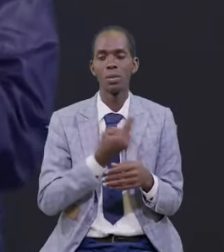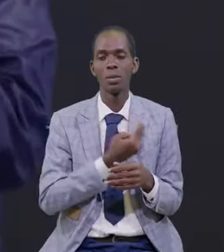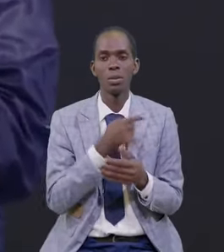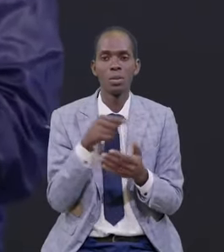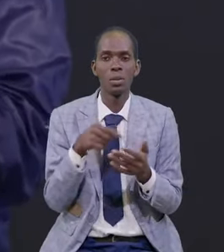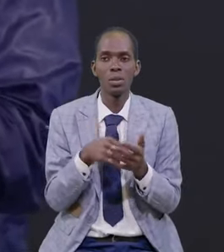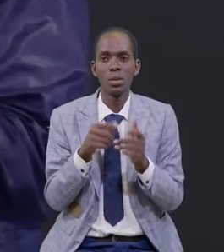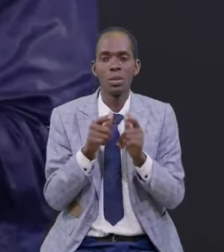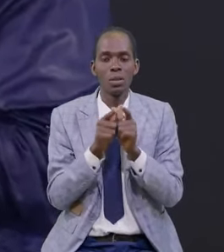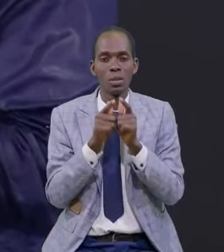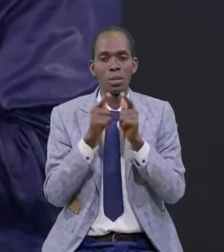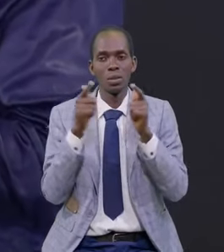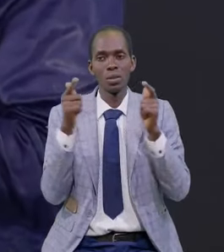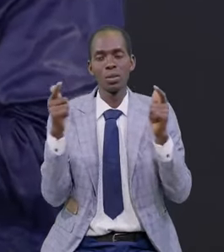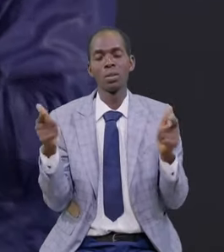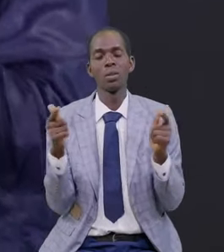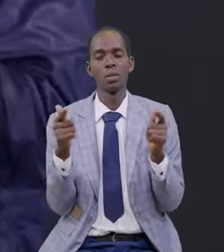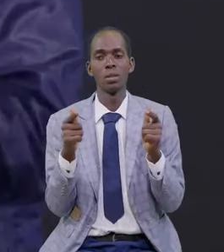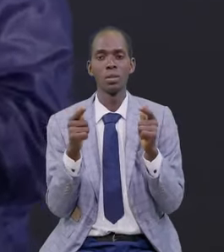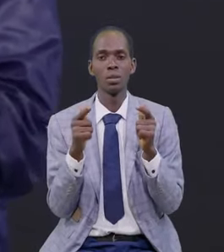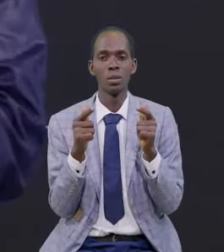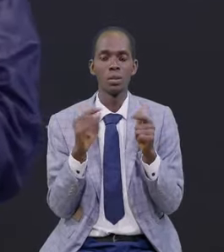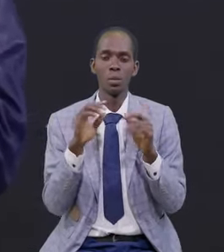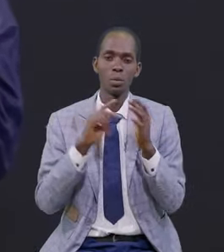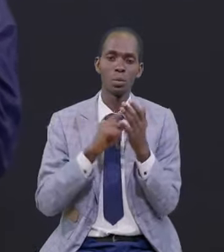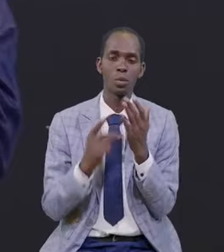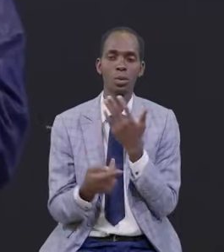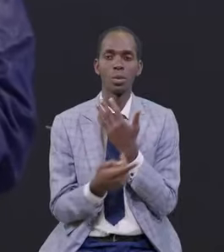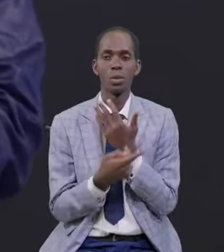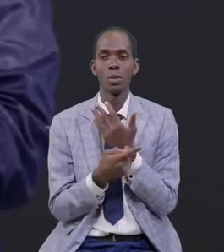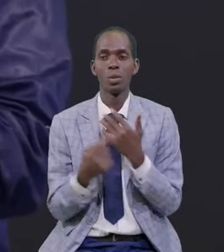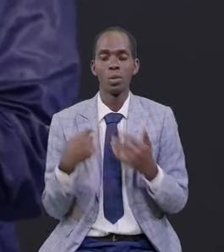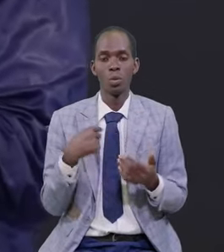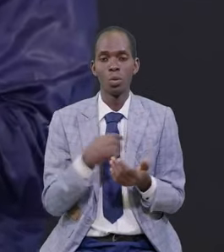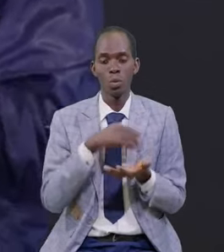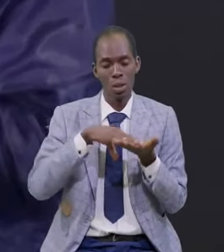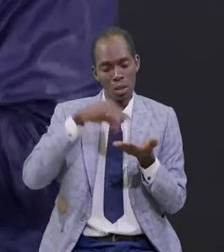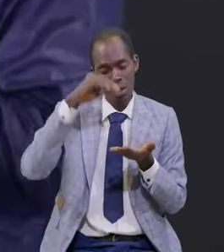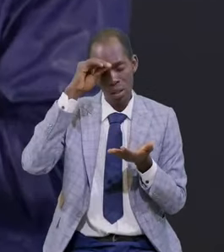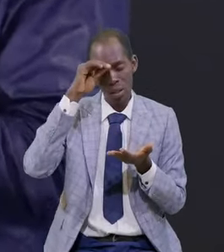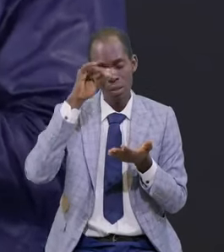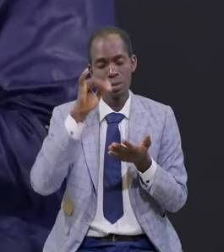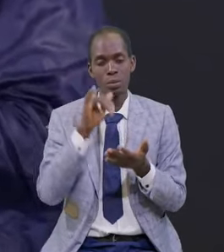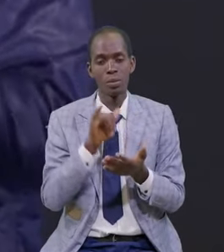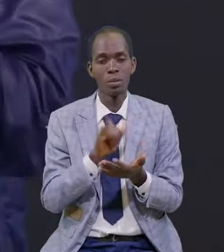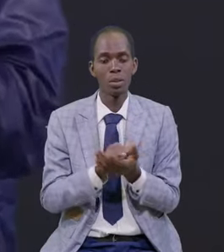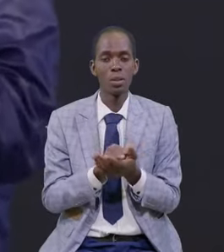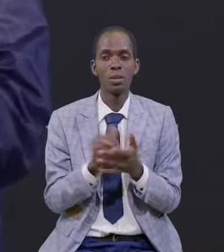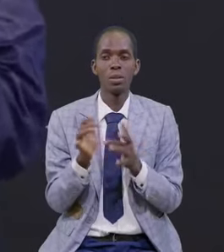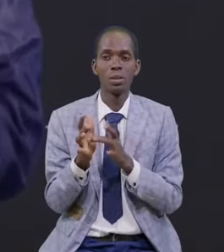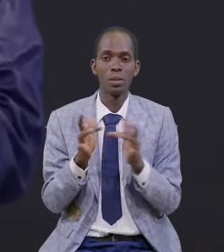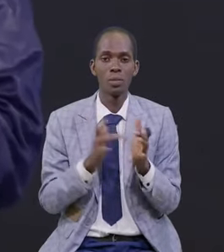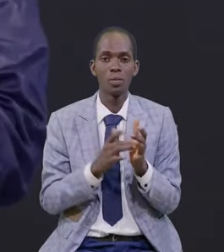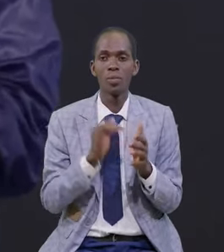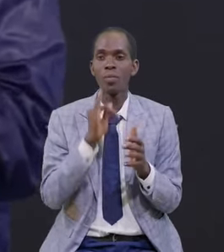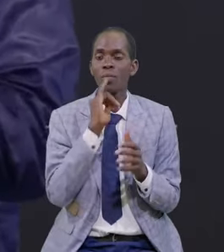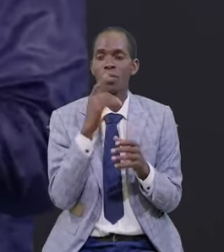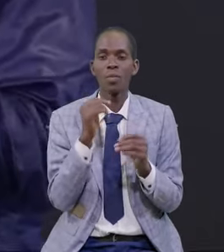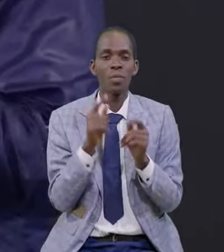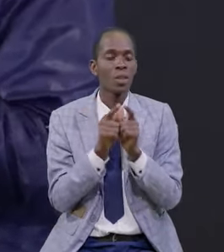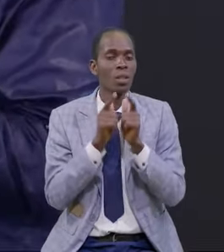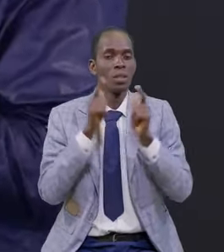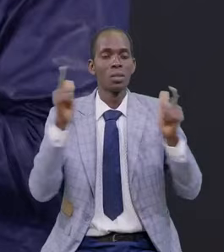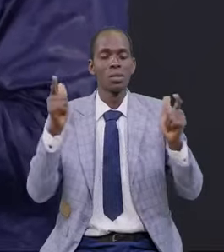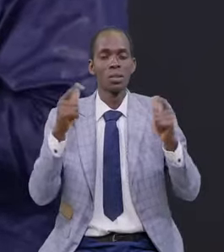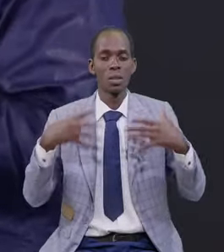learn from our father that Jesus is the great healer and helper